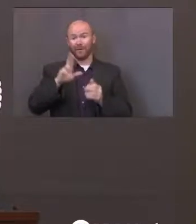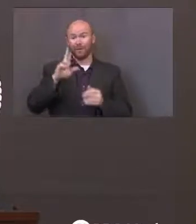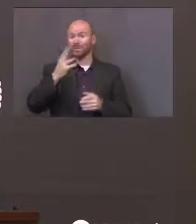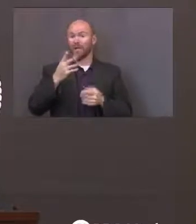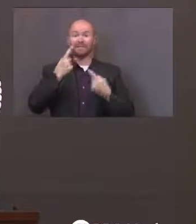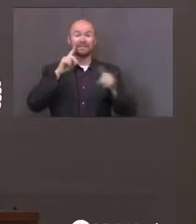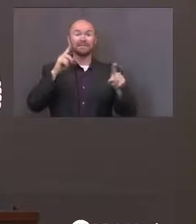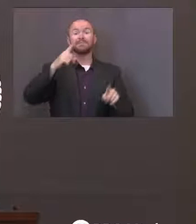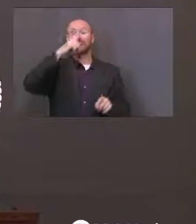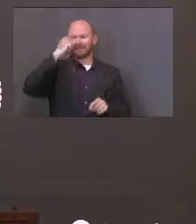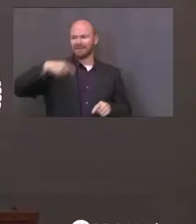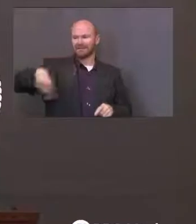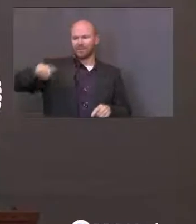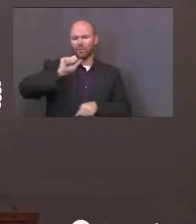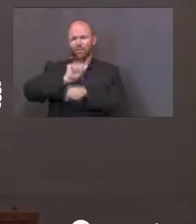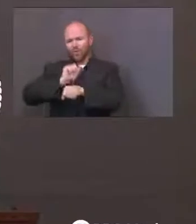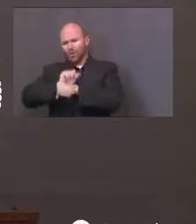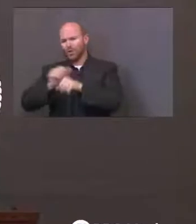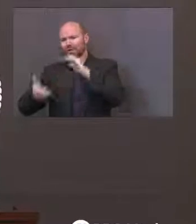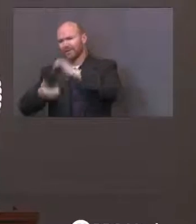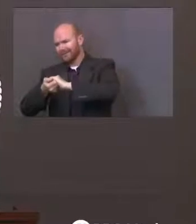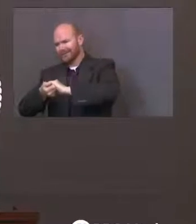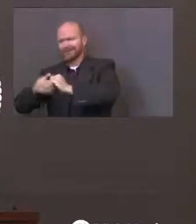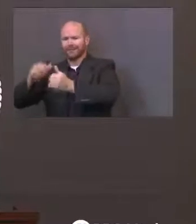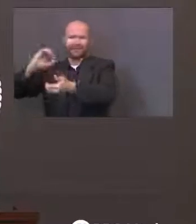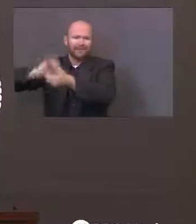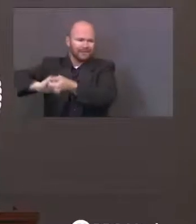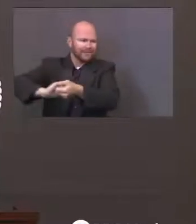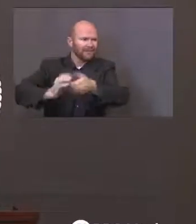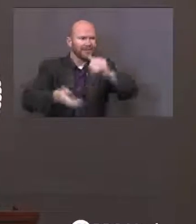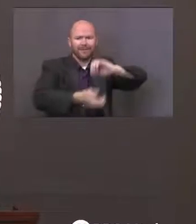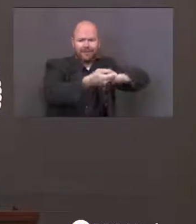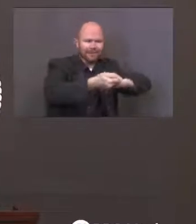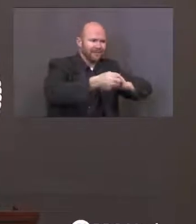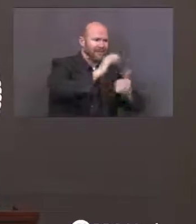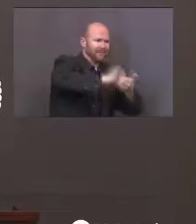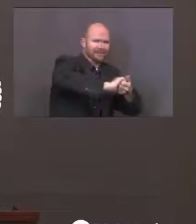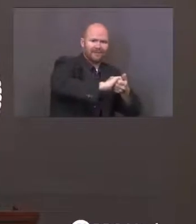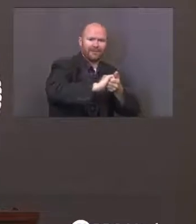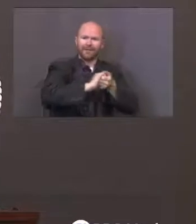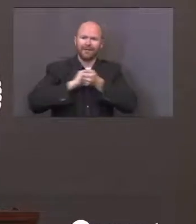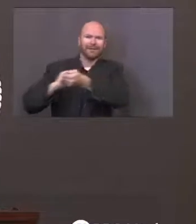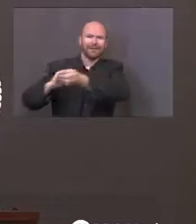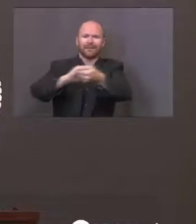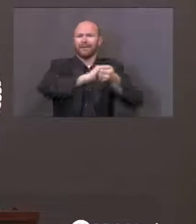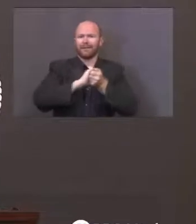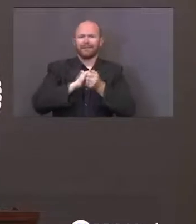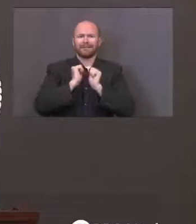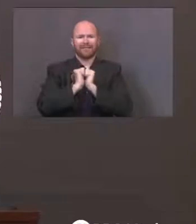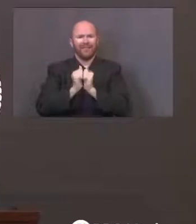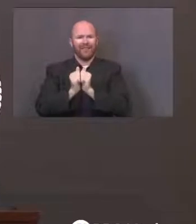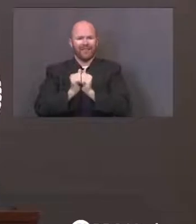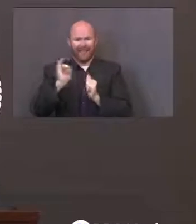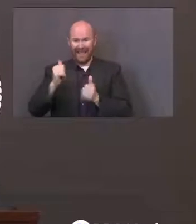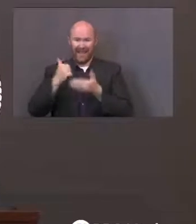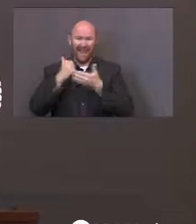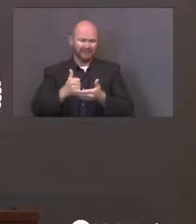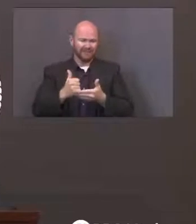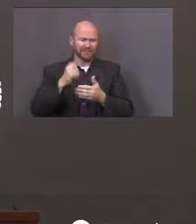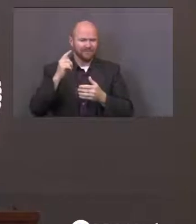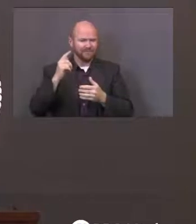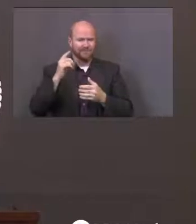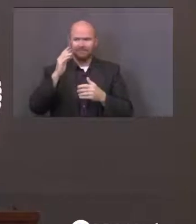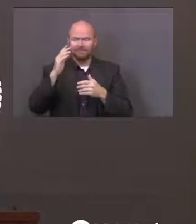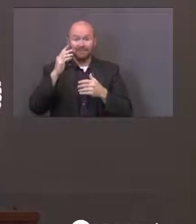success. Public-private partnerships all working together for the common good of cleaning up this significant